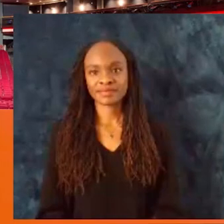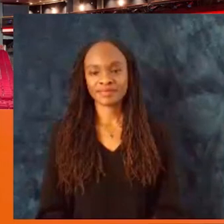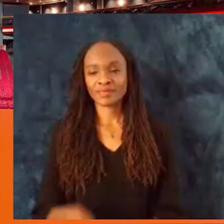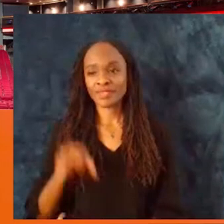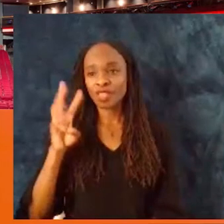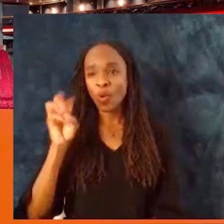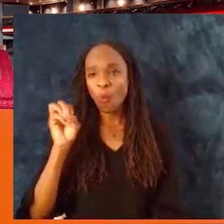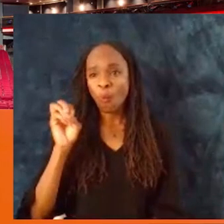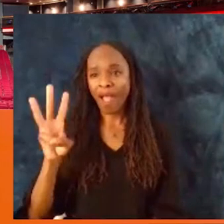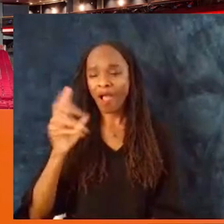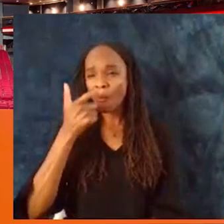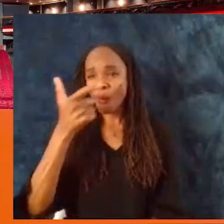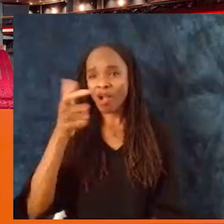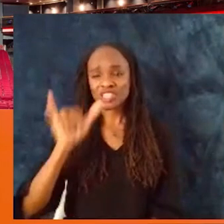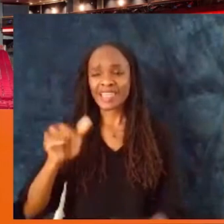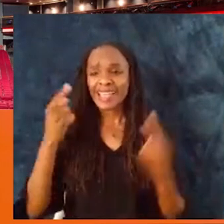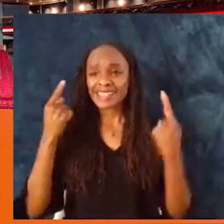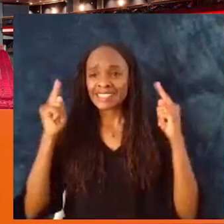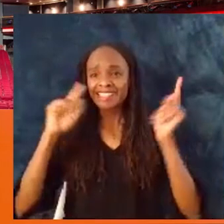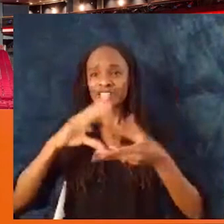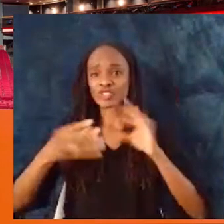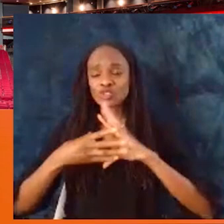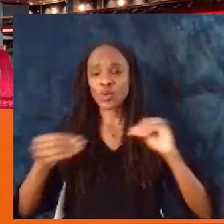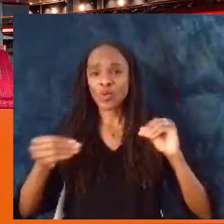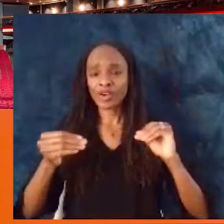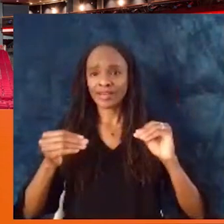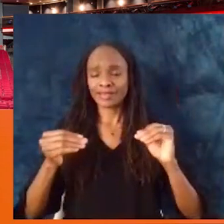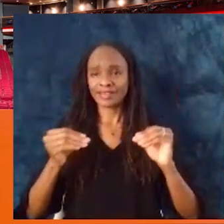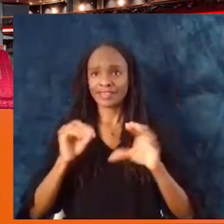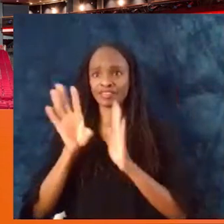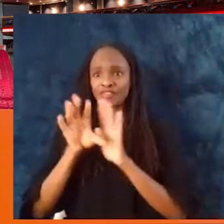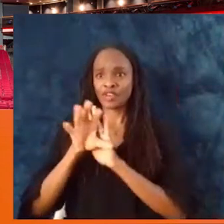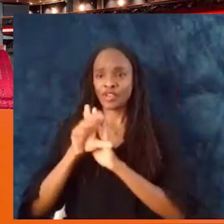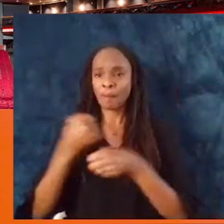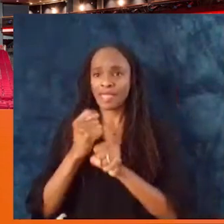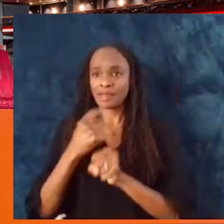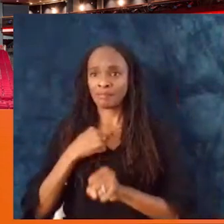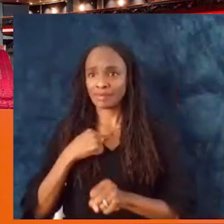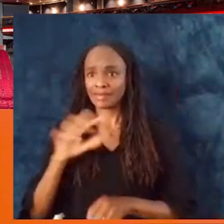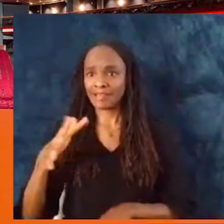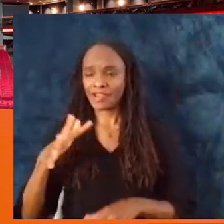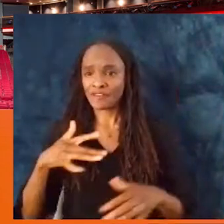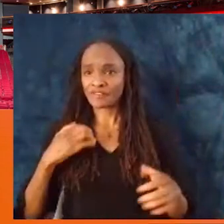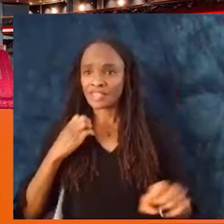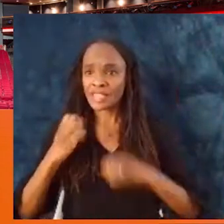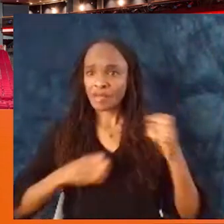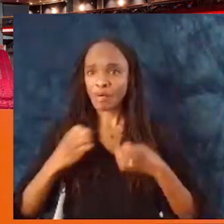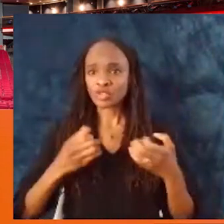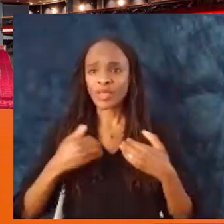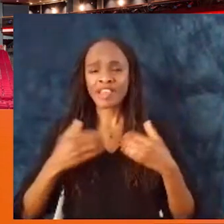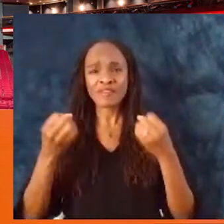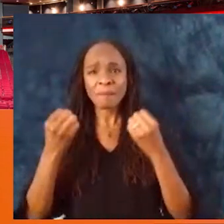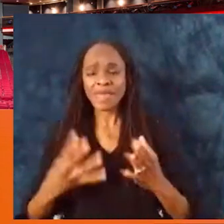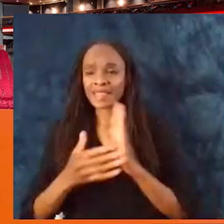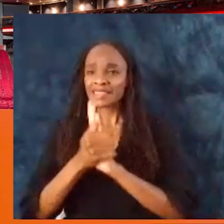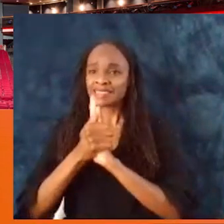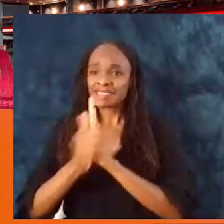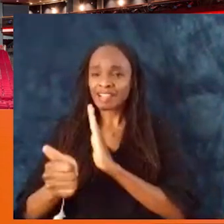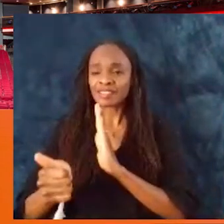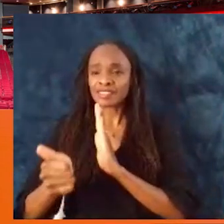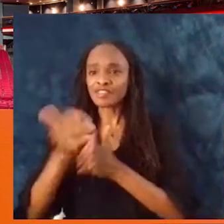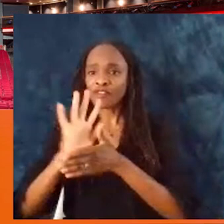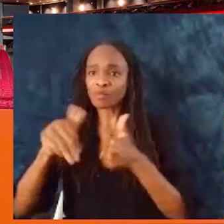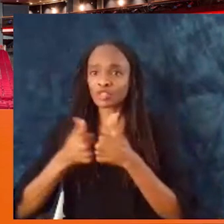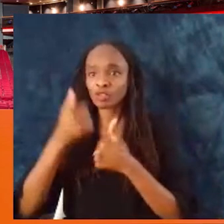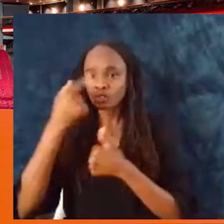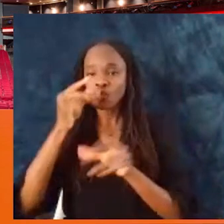Watching that success story video made me kind of emotional. You know, we have so many talented Film Challenge participants and so many